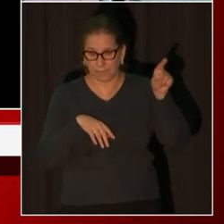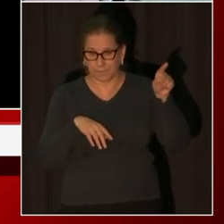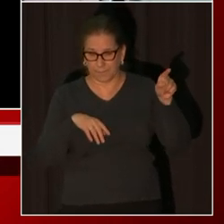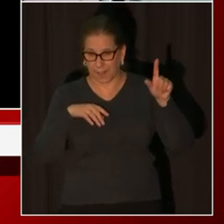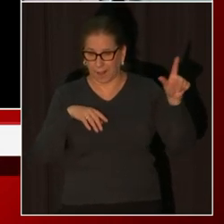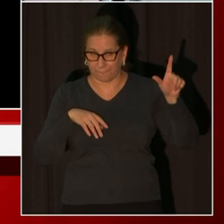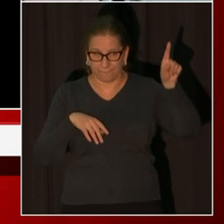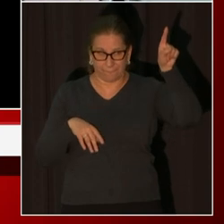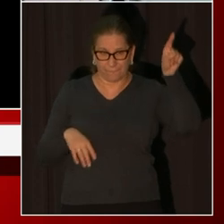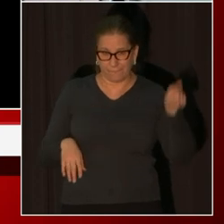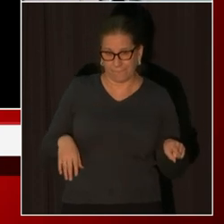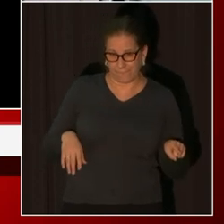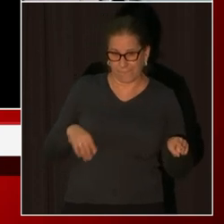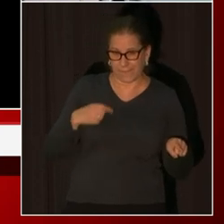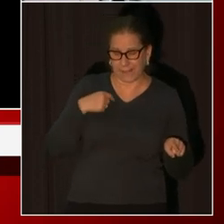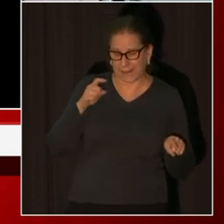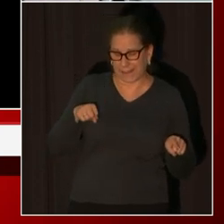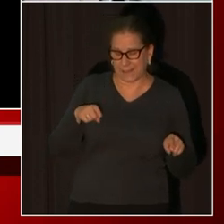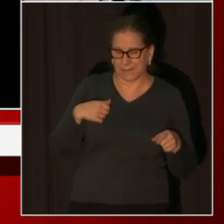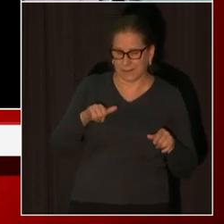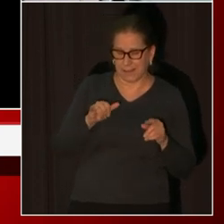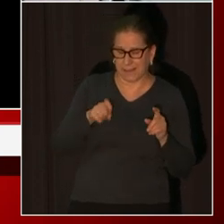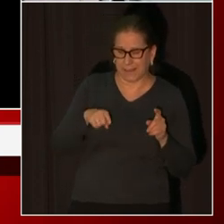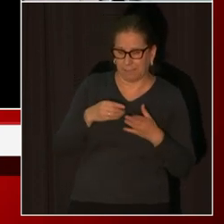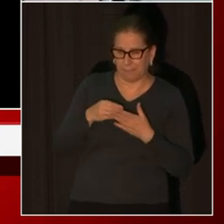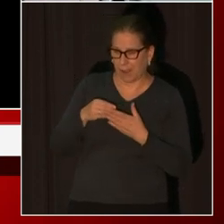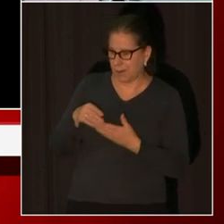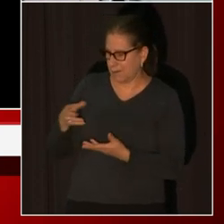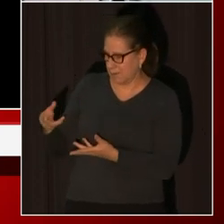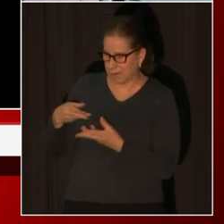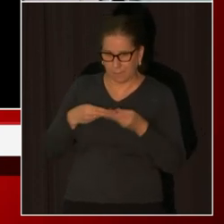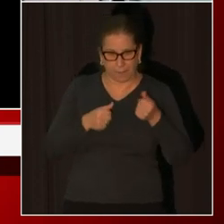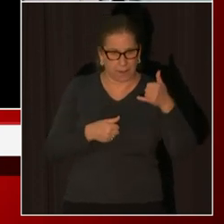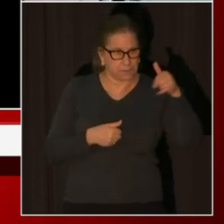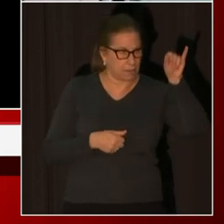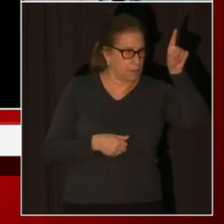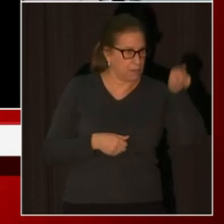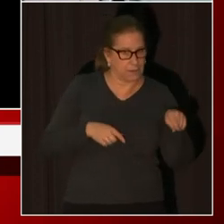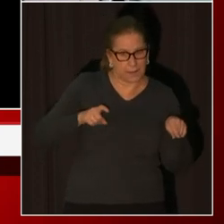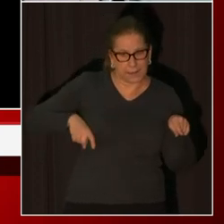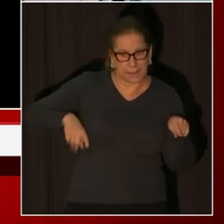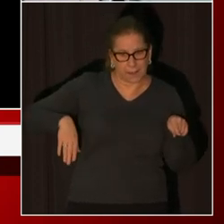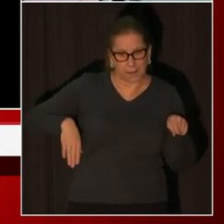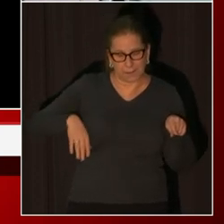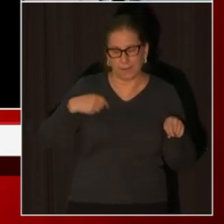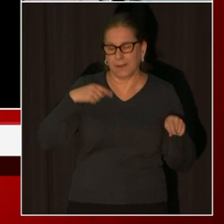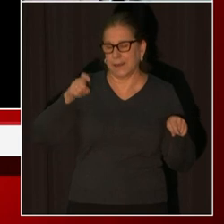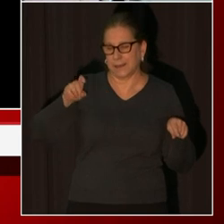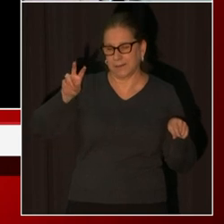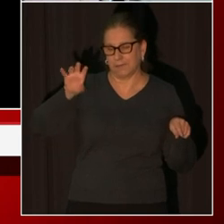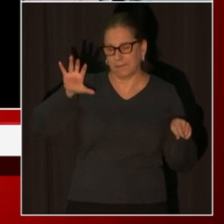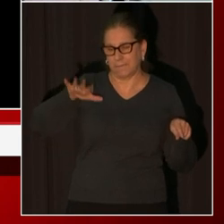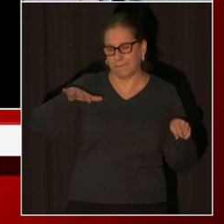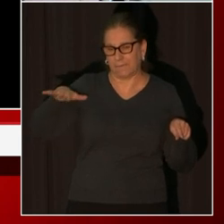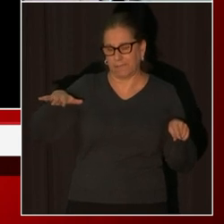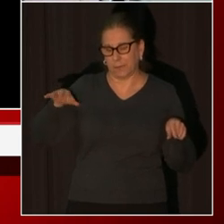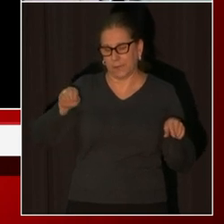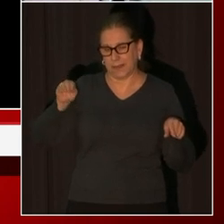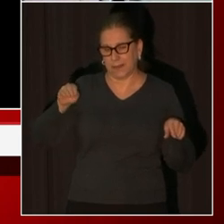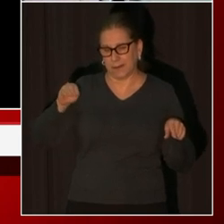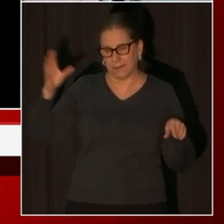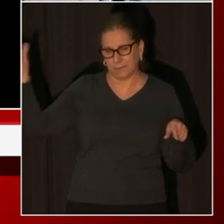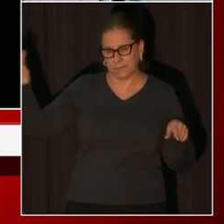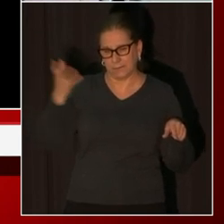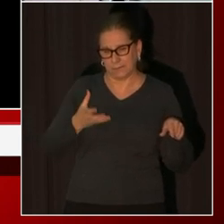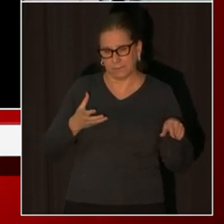for, that we still need funds to support, which is why we need the $755 million, because we need additional